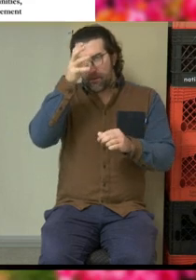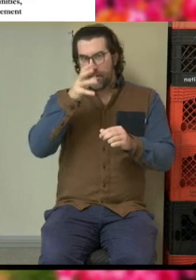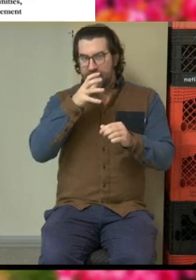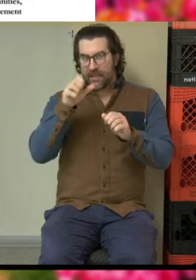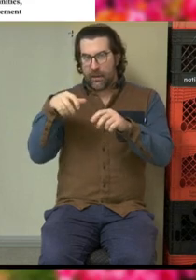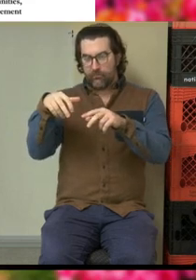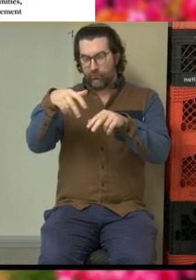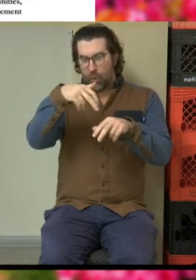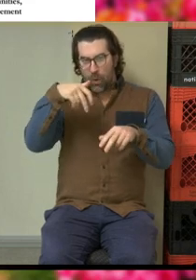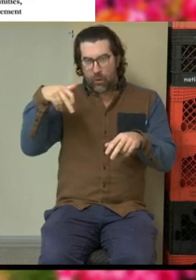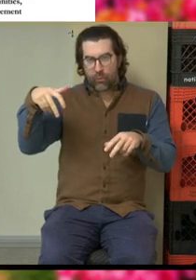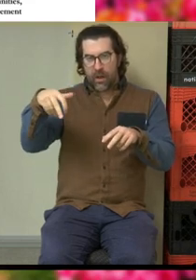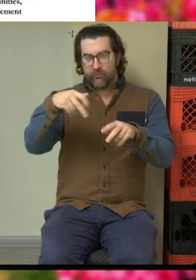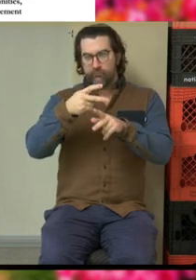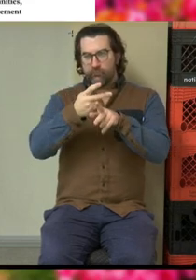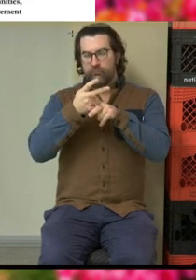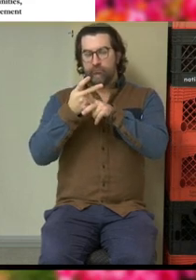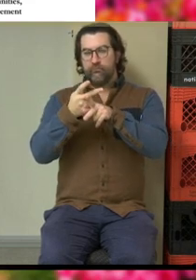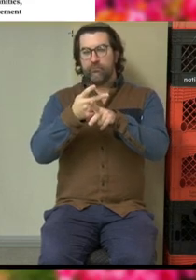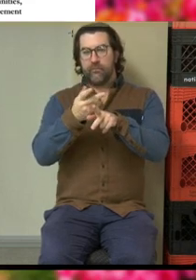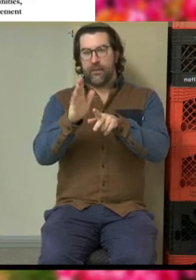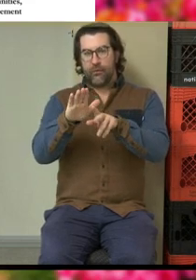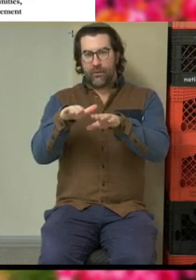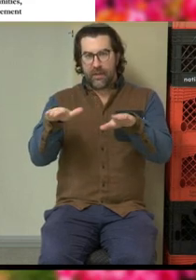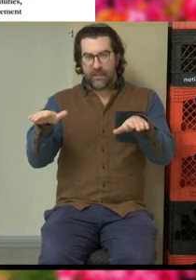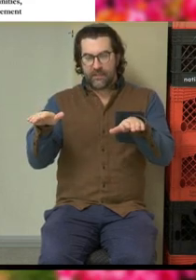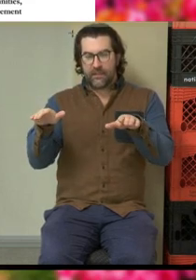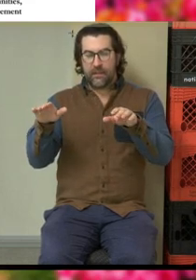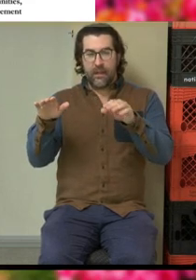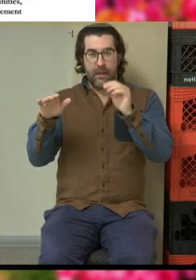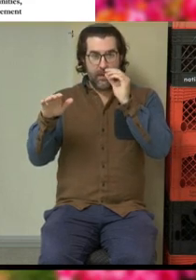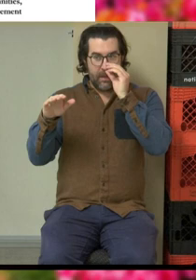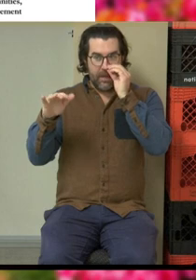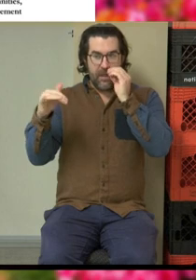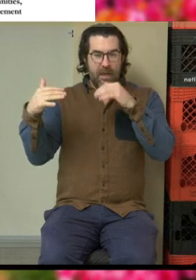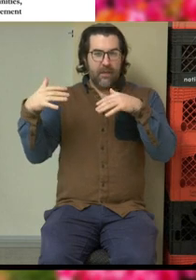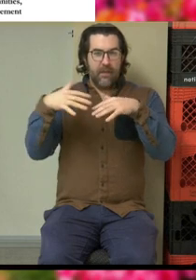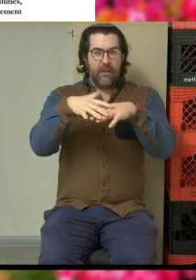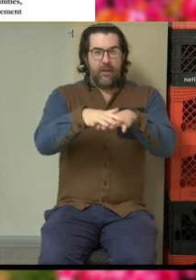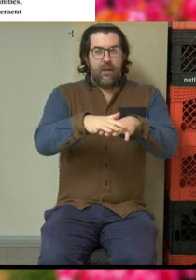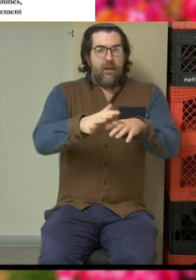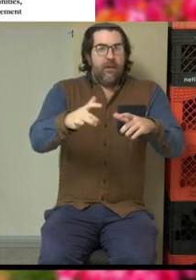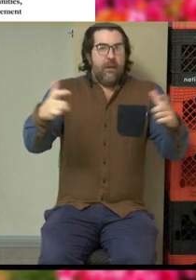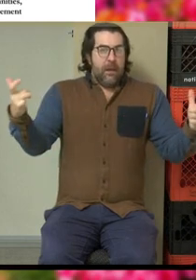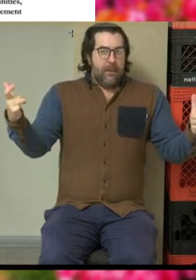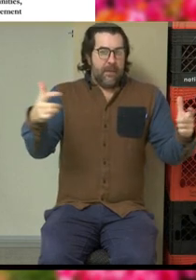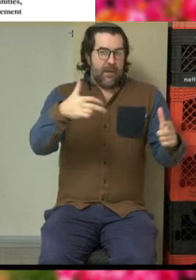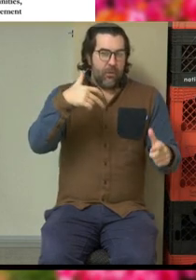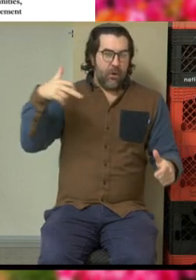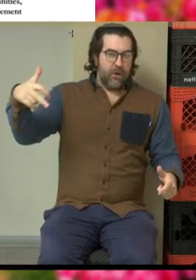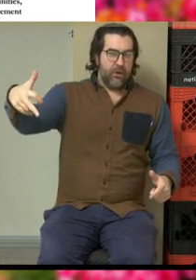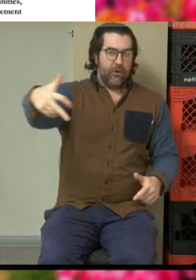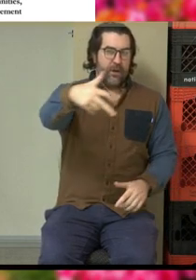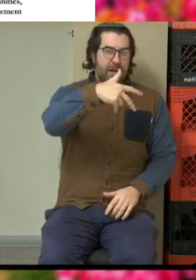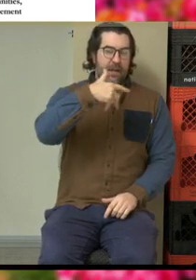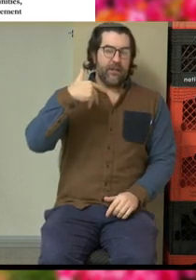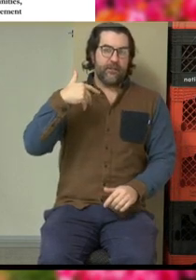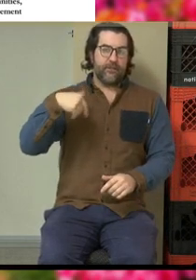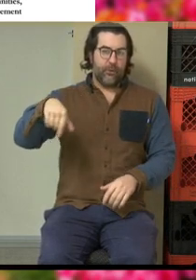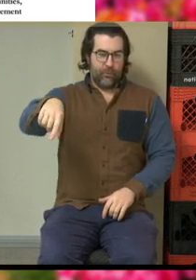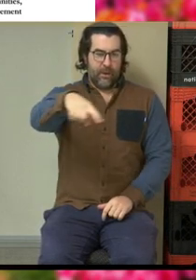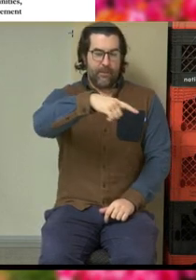they're watching their kids, and then that connects into the larger walking track that we included around the baseball field.